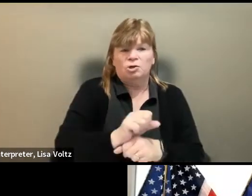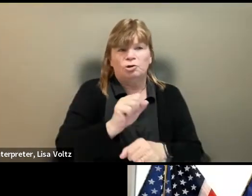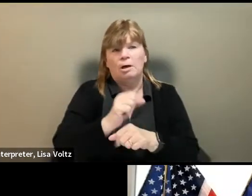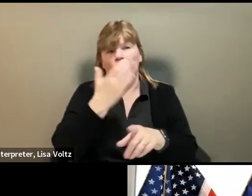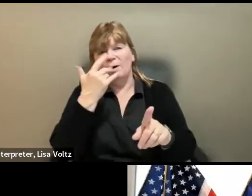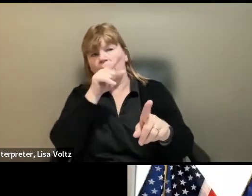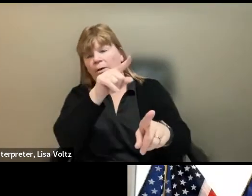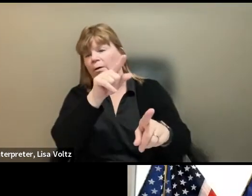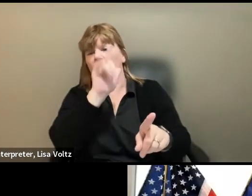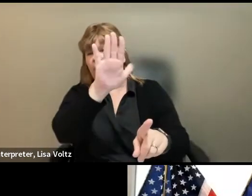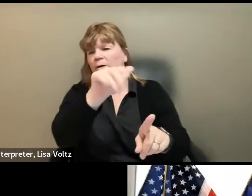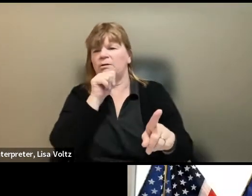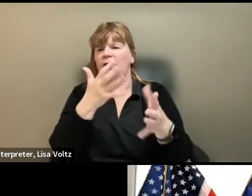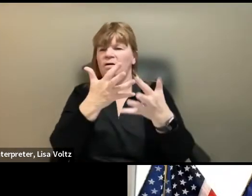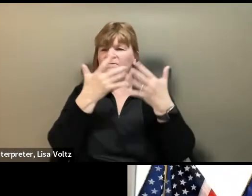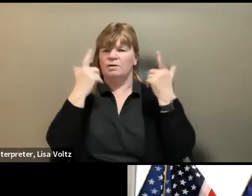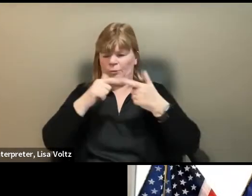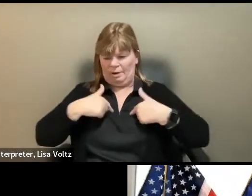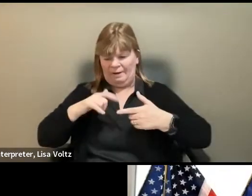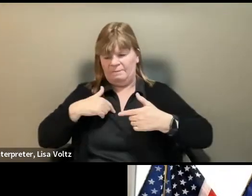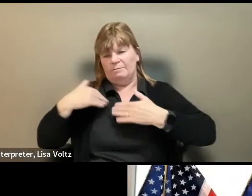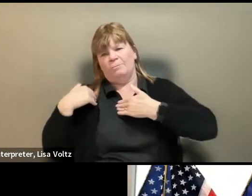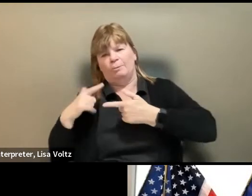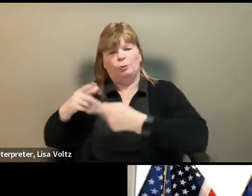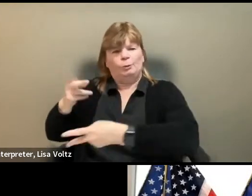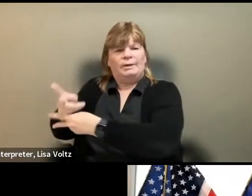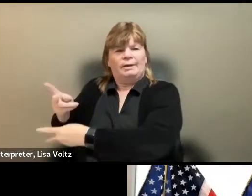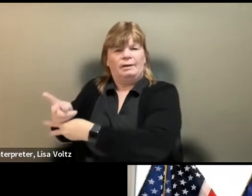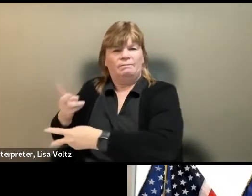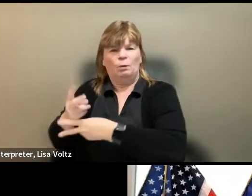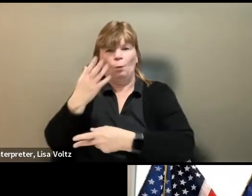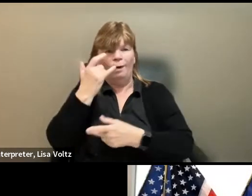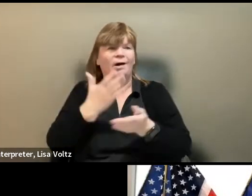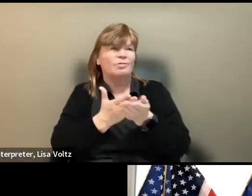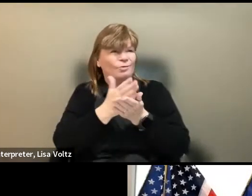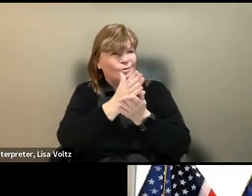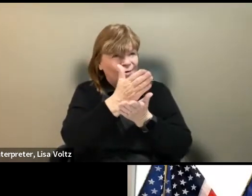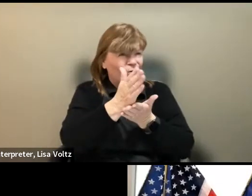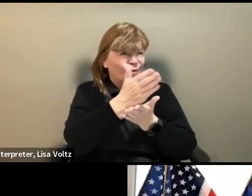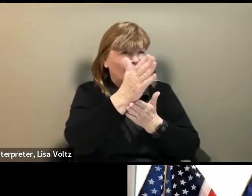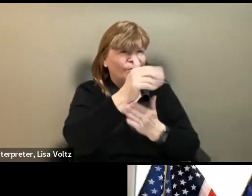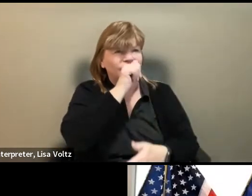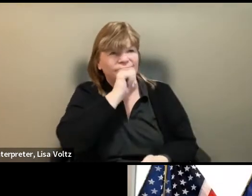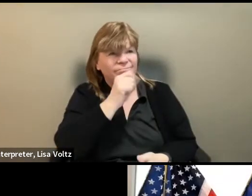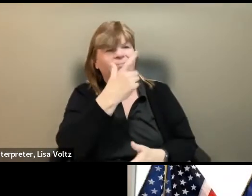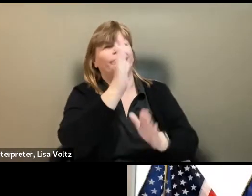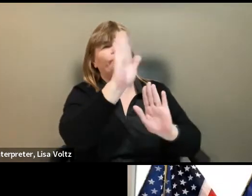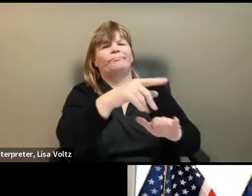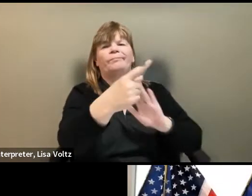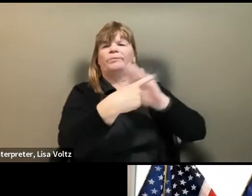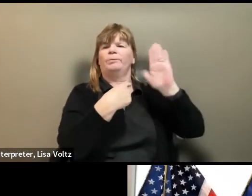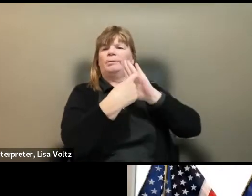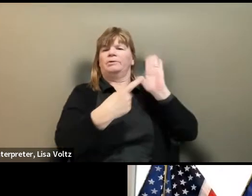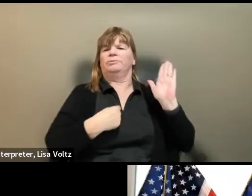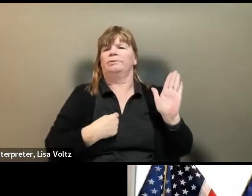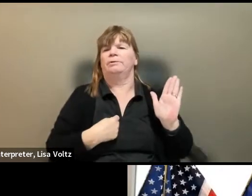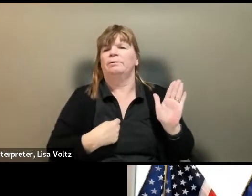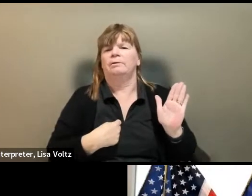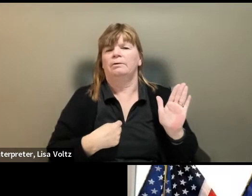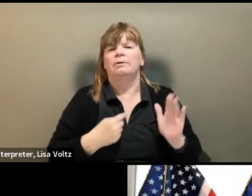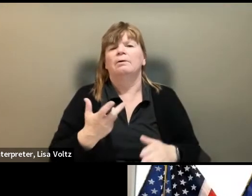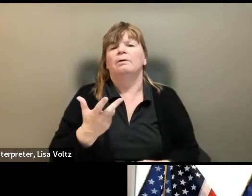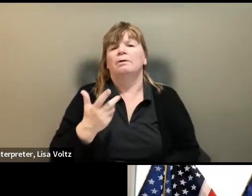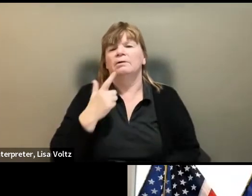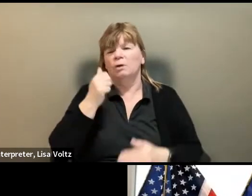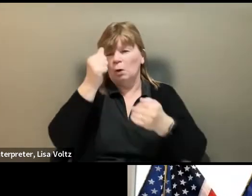unfriendly to caregivers, because why would you go through all of that if you're only going to face discrimination? And I will say that